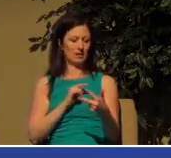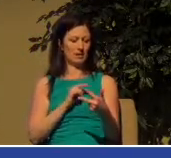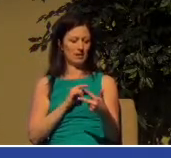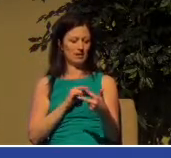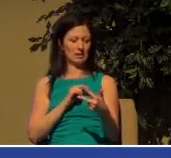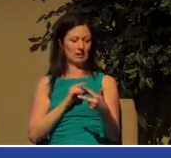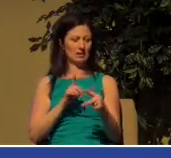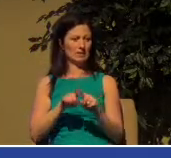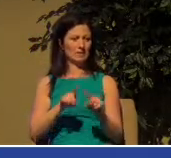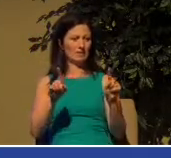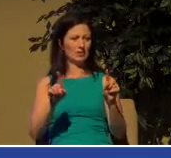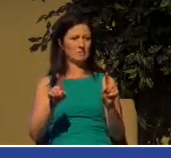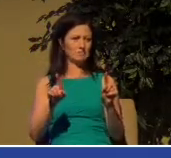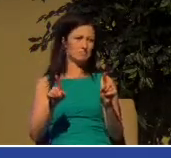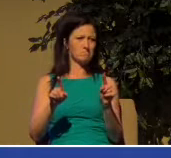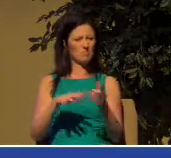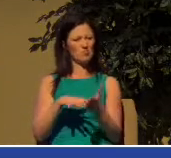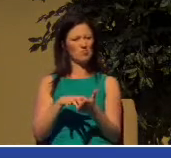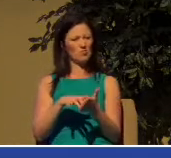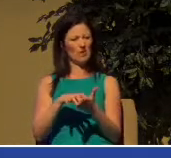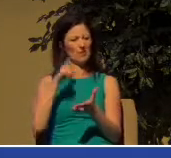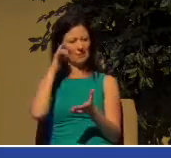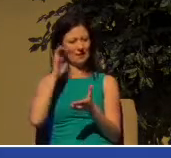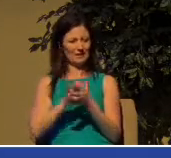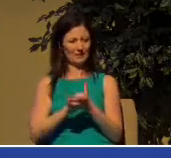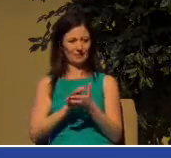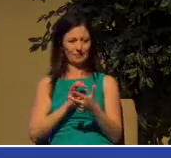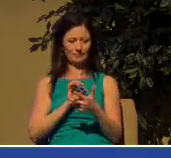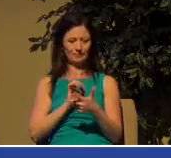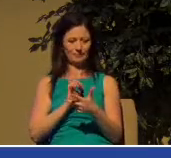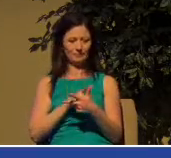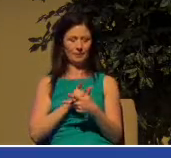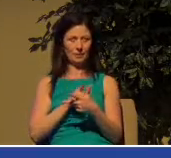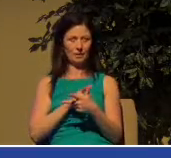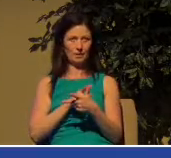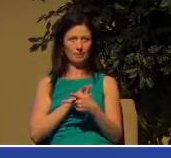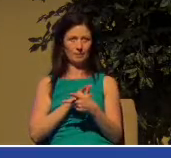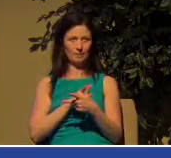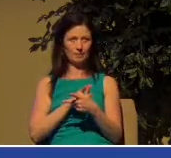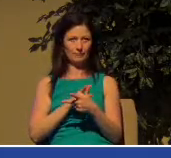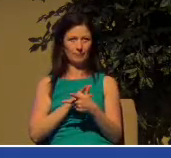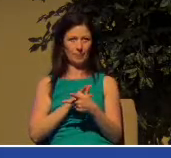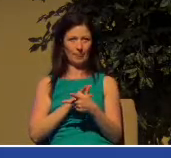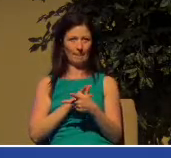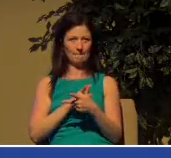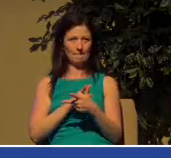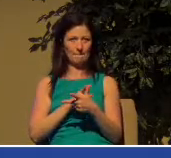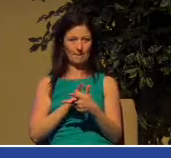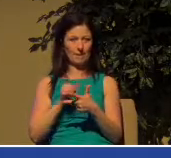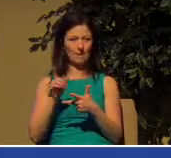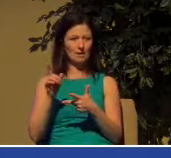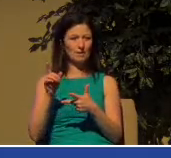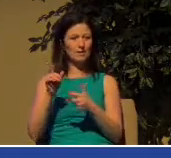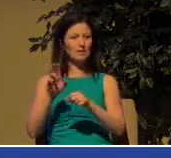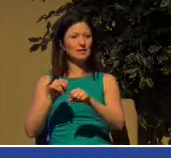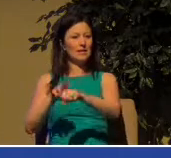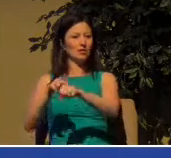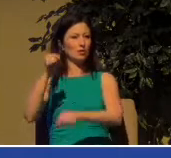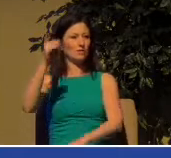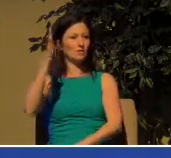notions that they had bought into. The first, the nature of God's